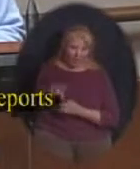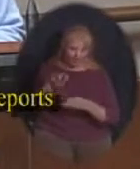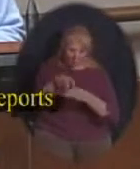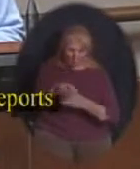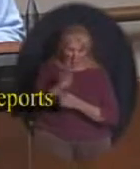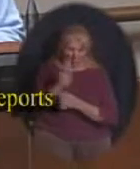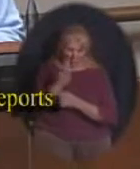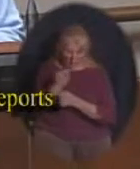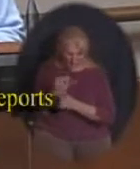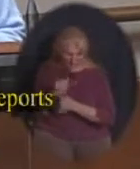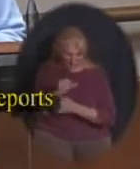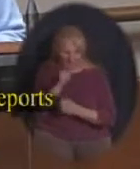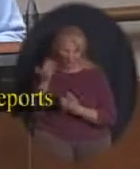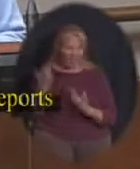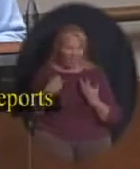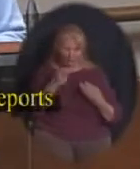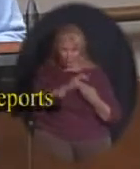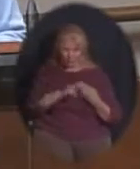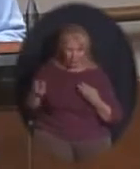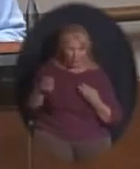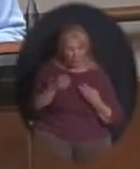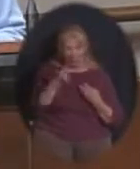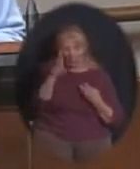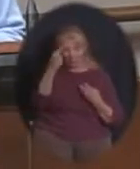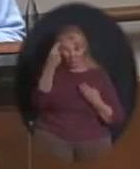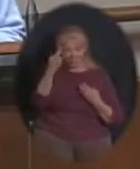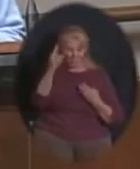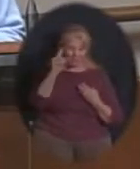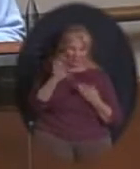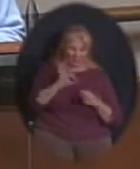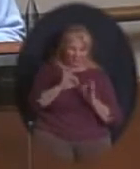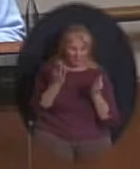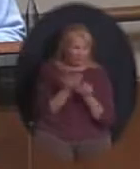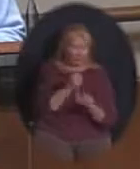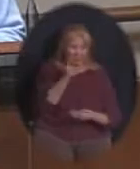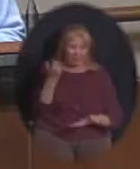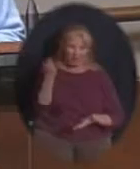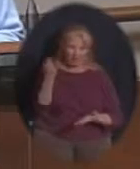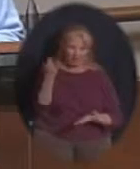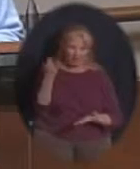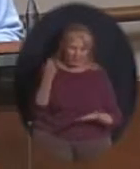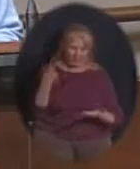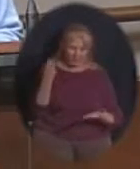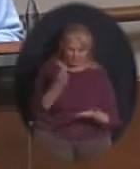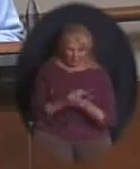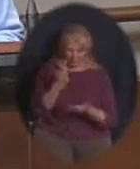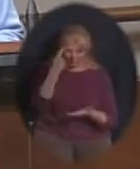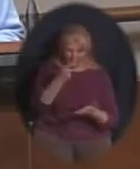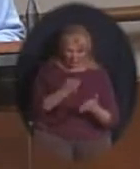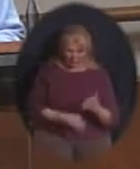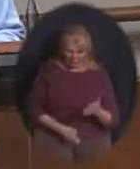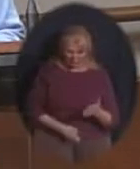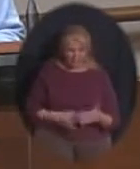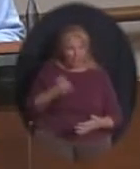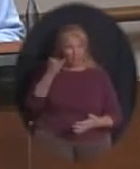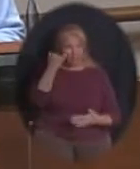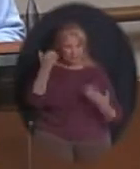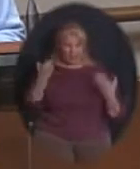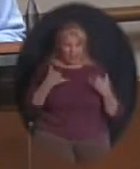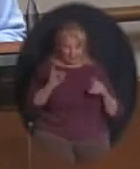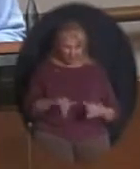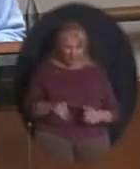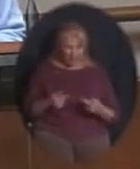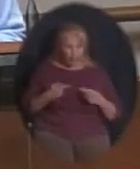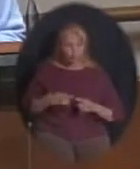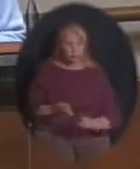and for those families who may not be able to afford the fee. With Spanish during the school day, there's equal access to every student.